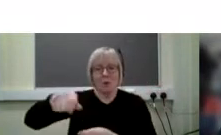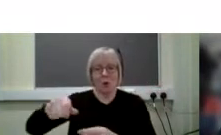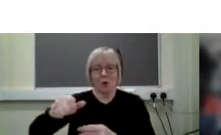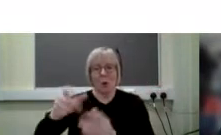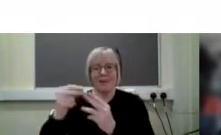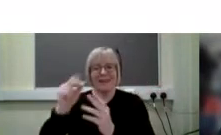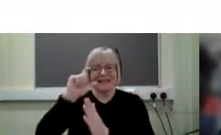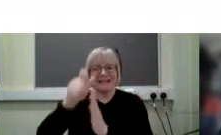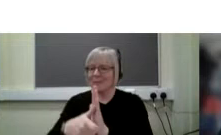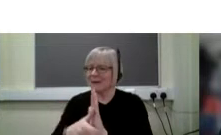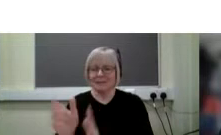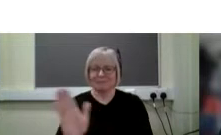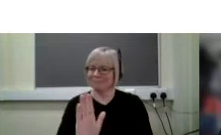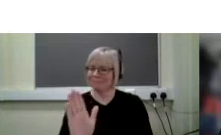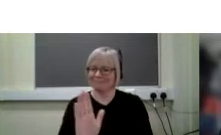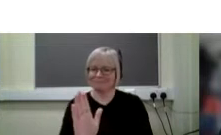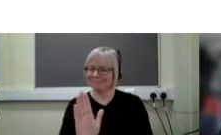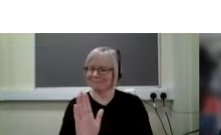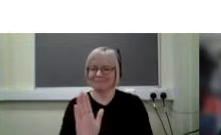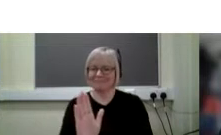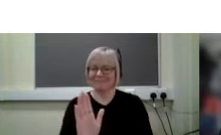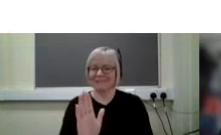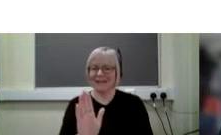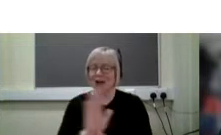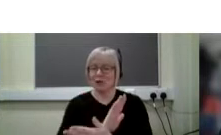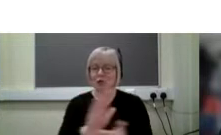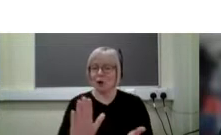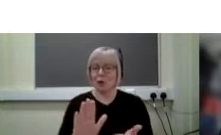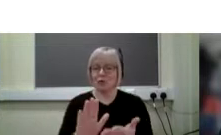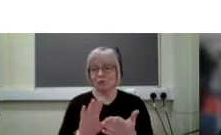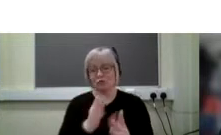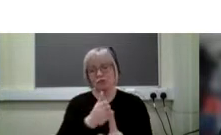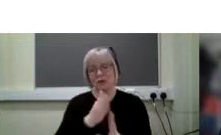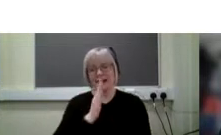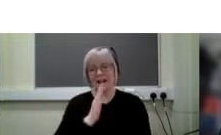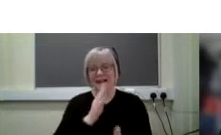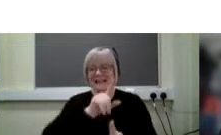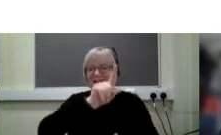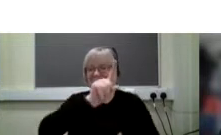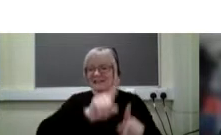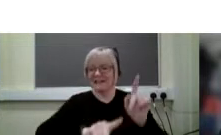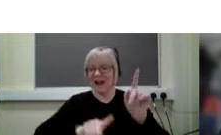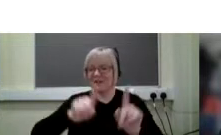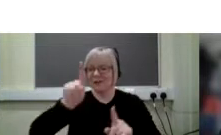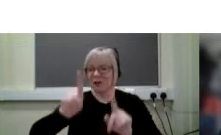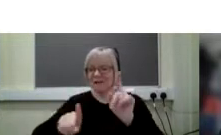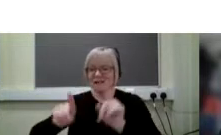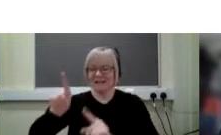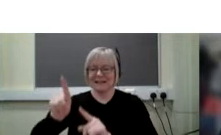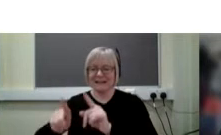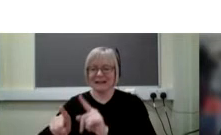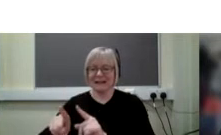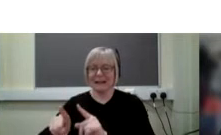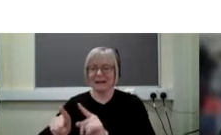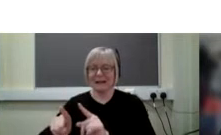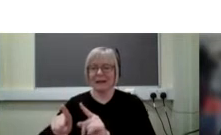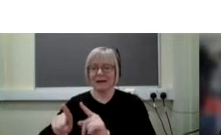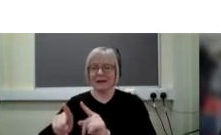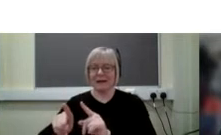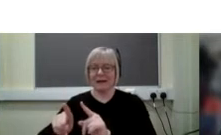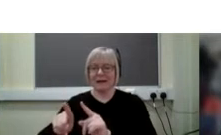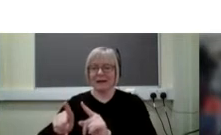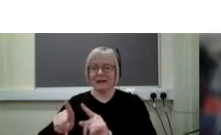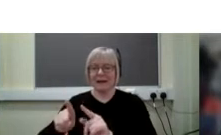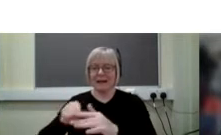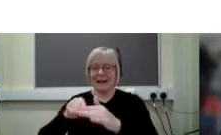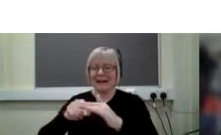don't acknowledge the diversity between and within